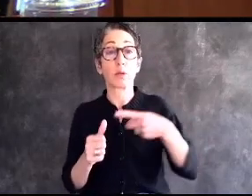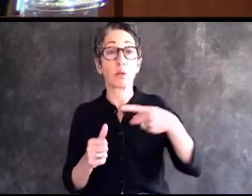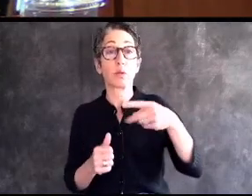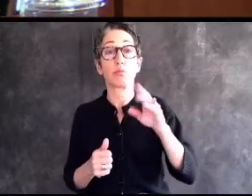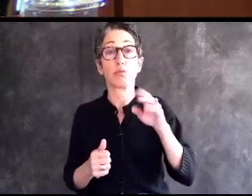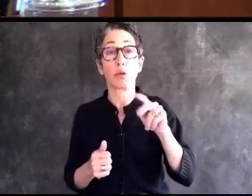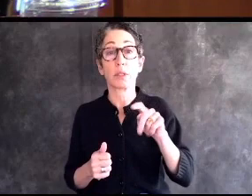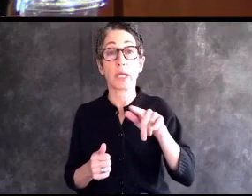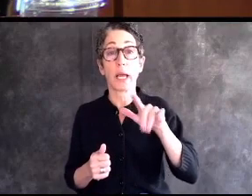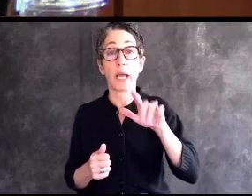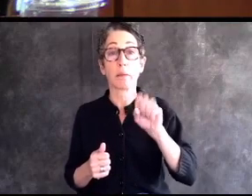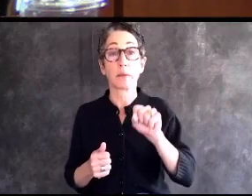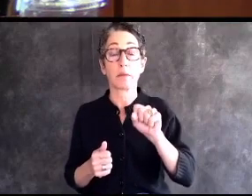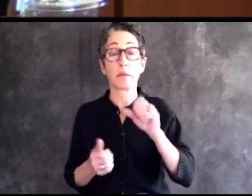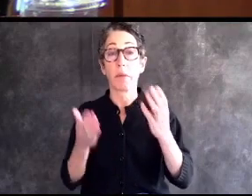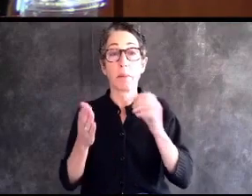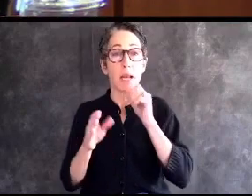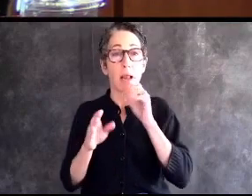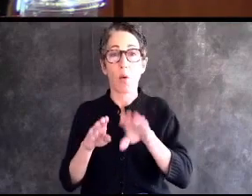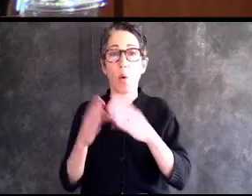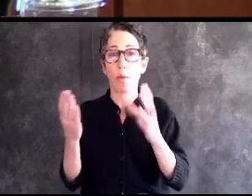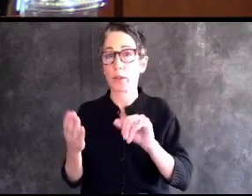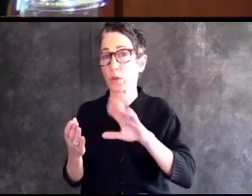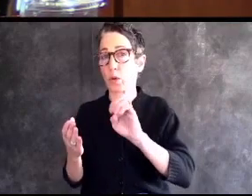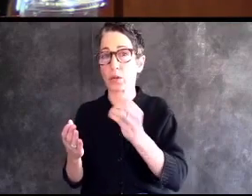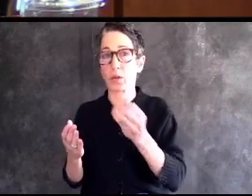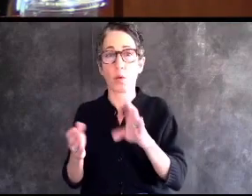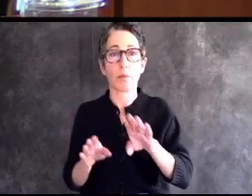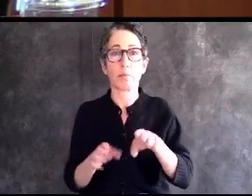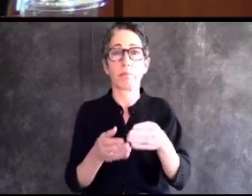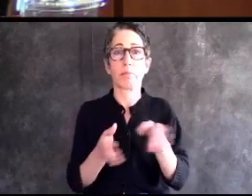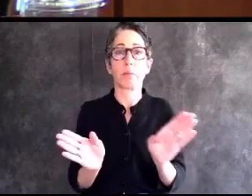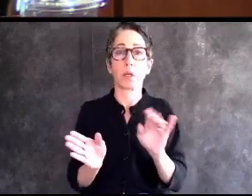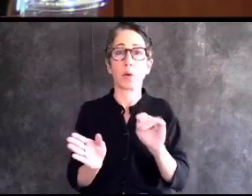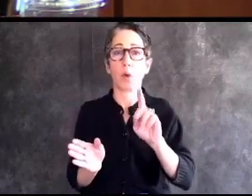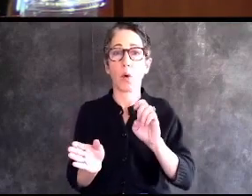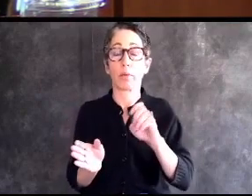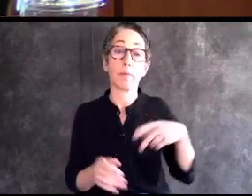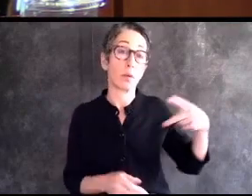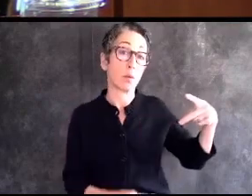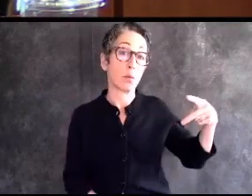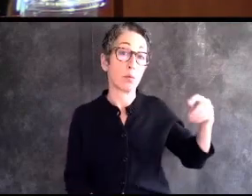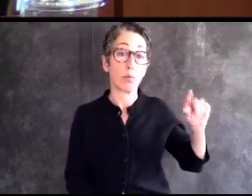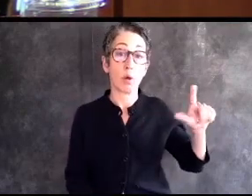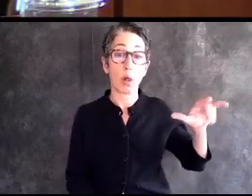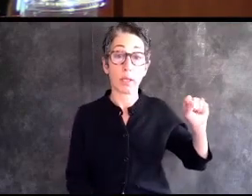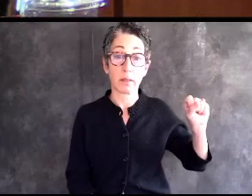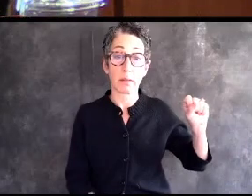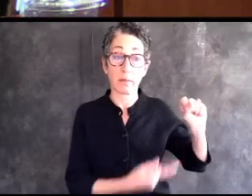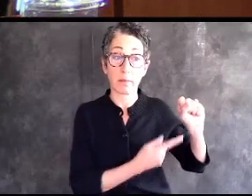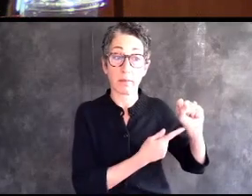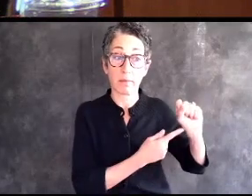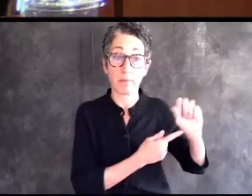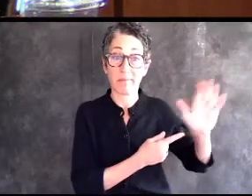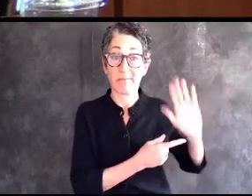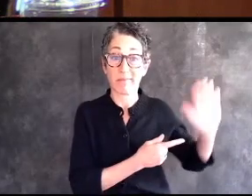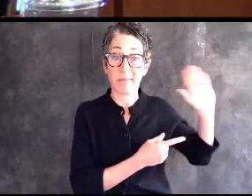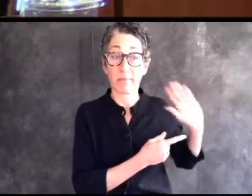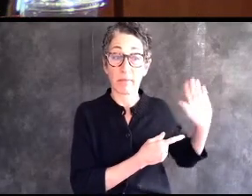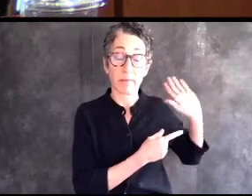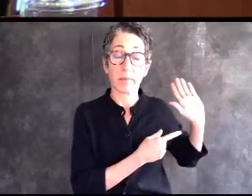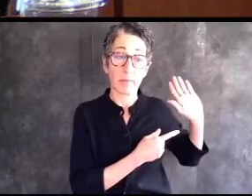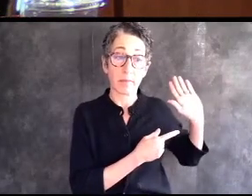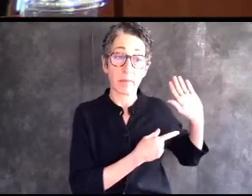or public code. When we first used Polis in 2015, it was proprietary, right? It was only later when we say that